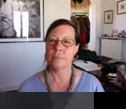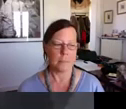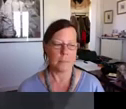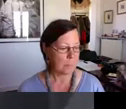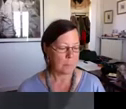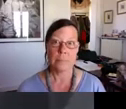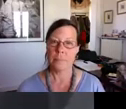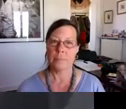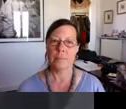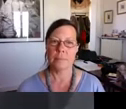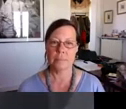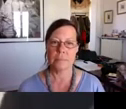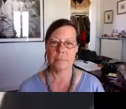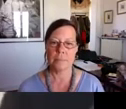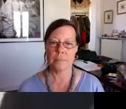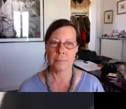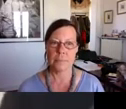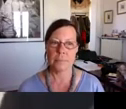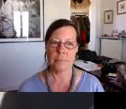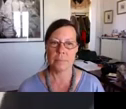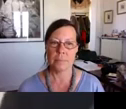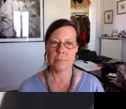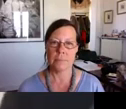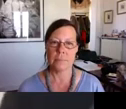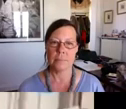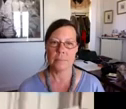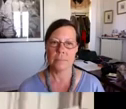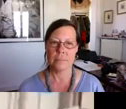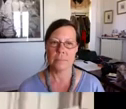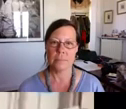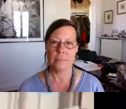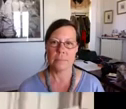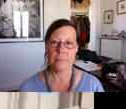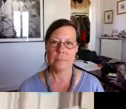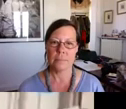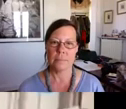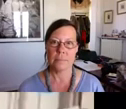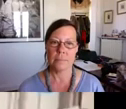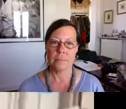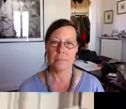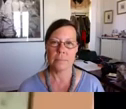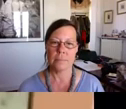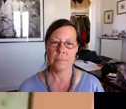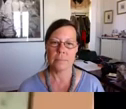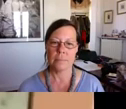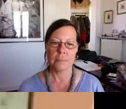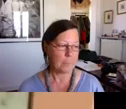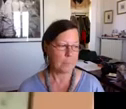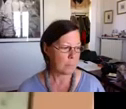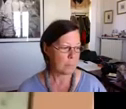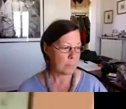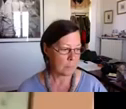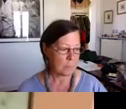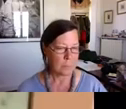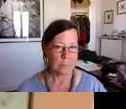It's a fact-checking website, and it's been inundated with tens of thousands of requests for the truth about coronavirus claims.